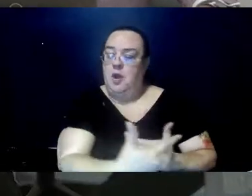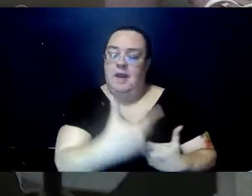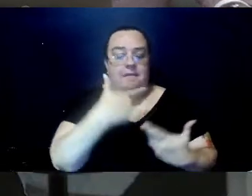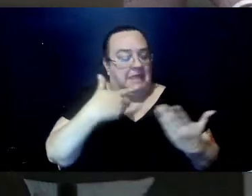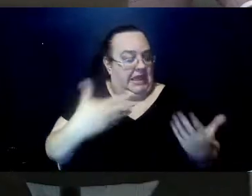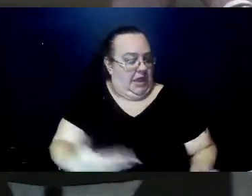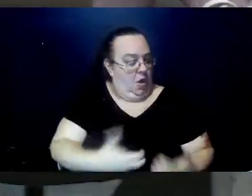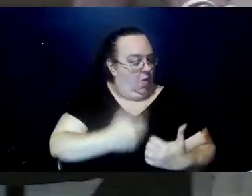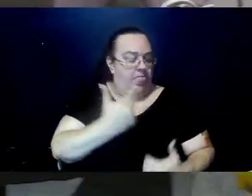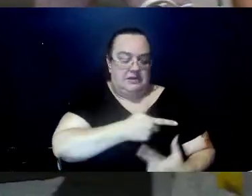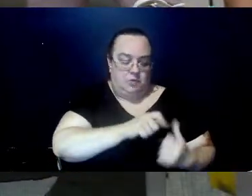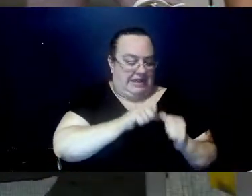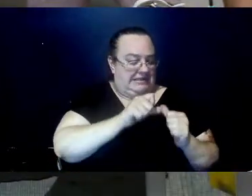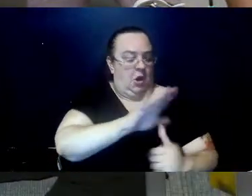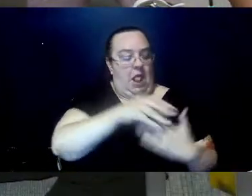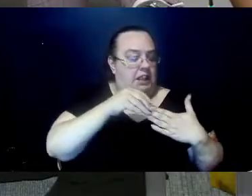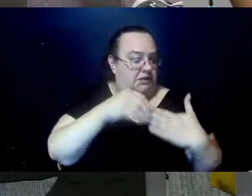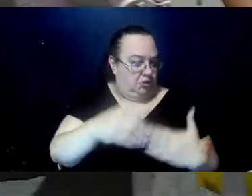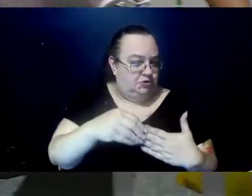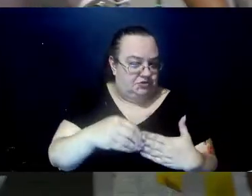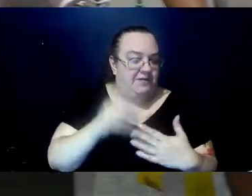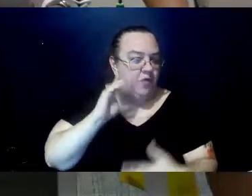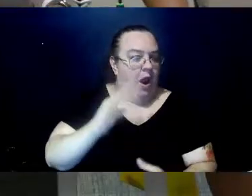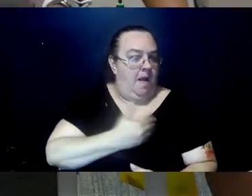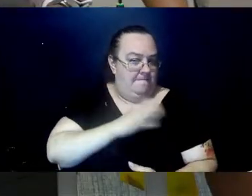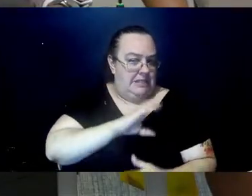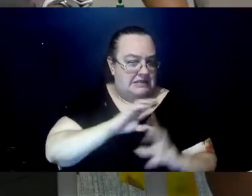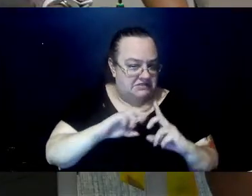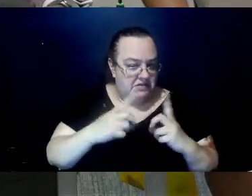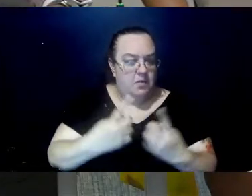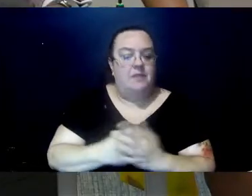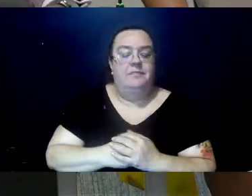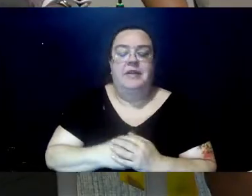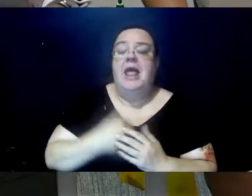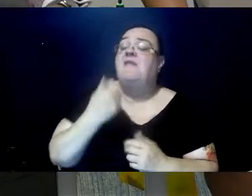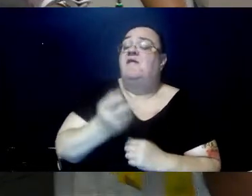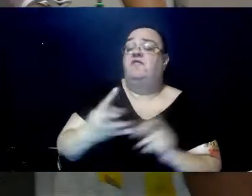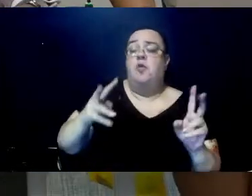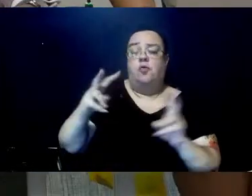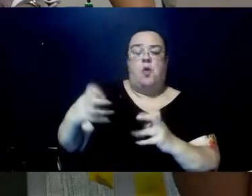Just a few matters that I wanted to bring to Mayor and Council's attention.